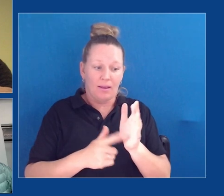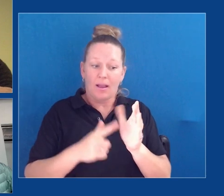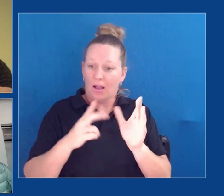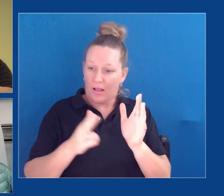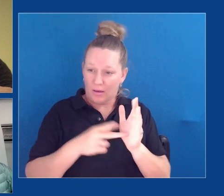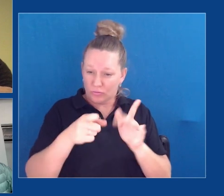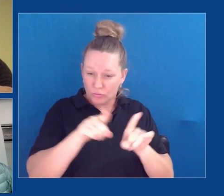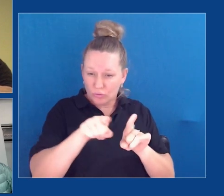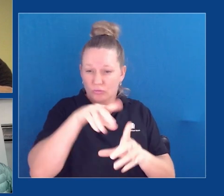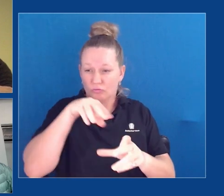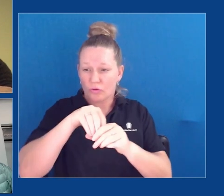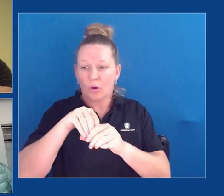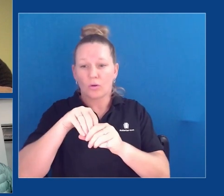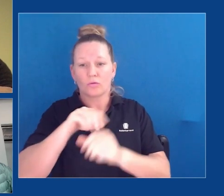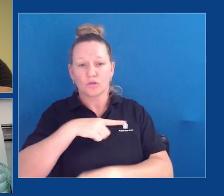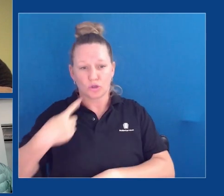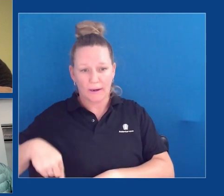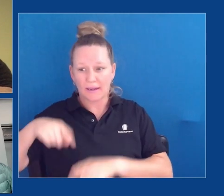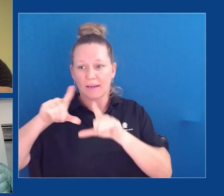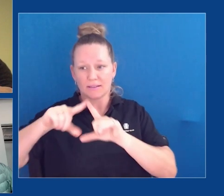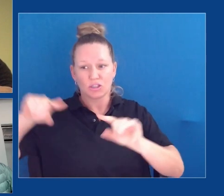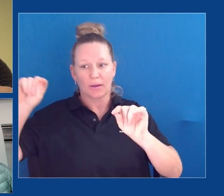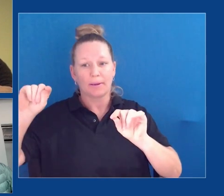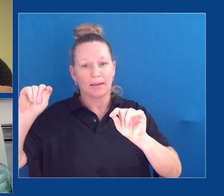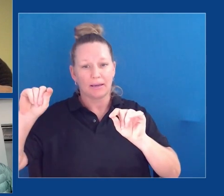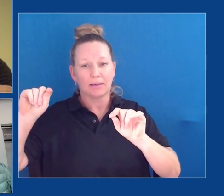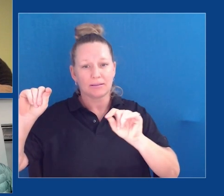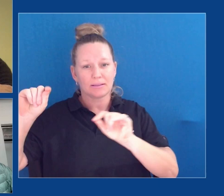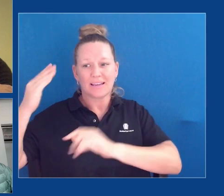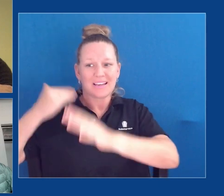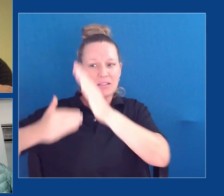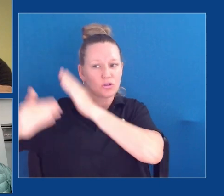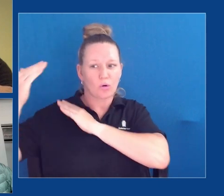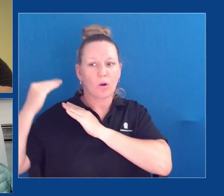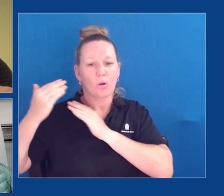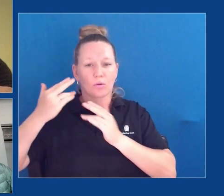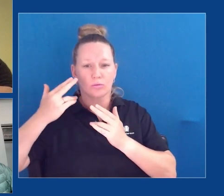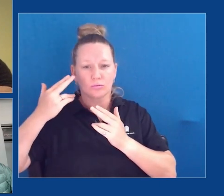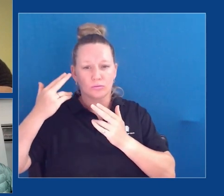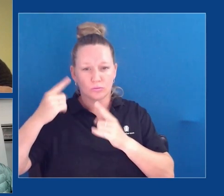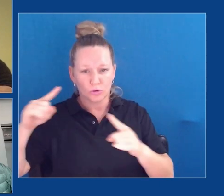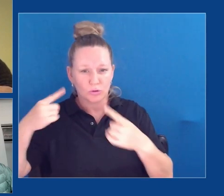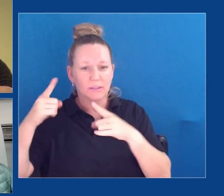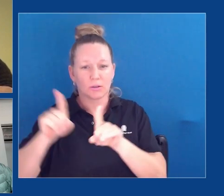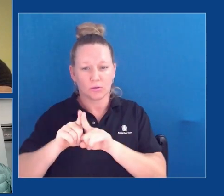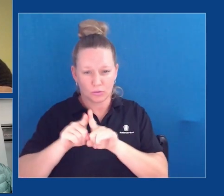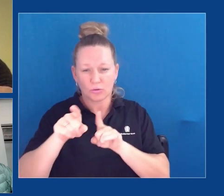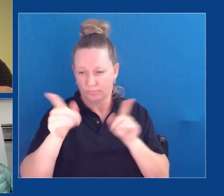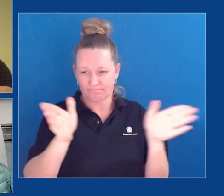Japanese and Chinese music too, historically as well, the Sino-Japanese split. So you're quite well known for that as